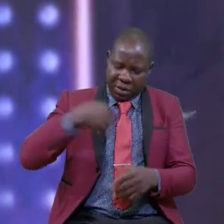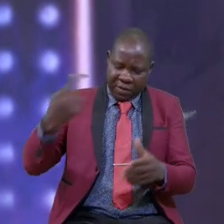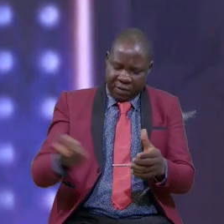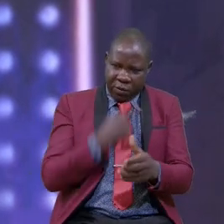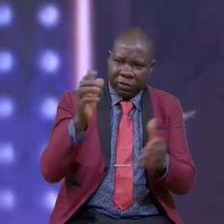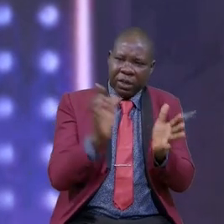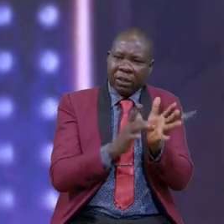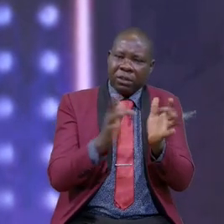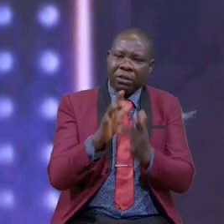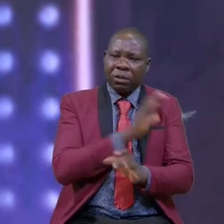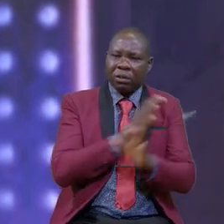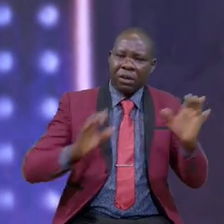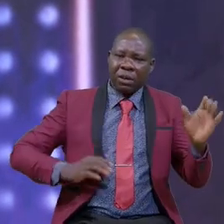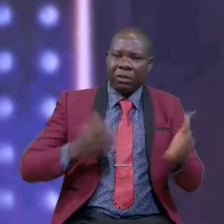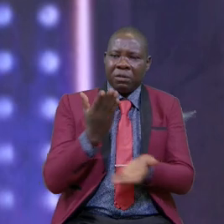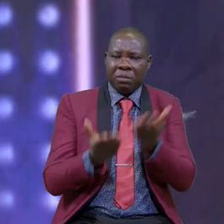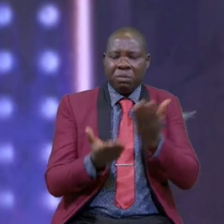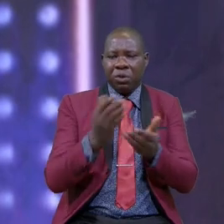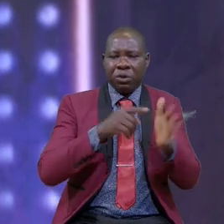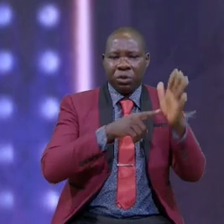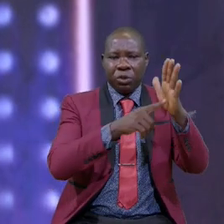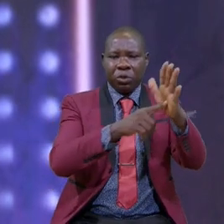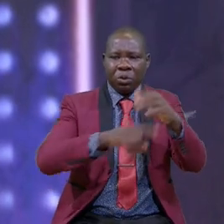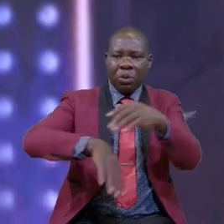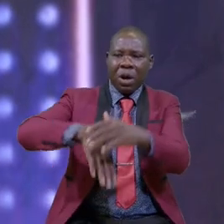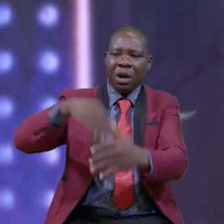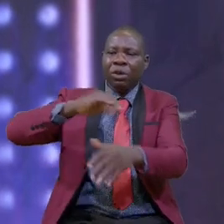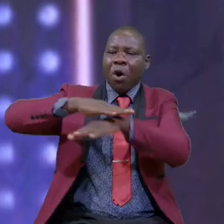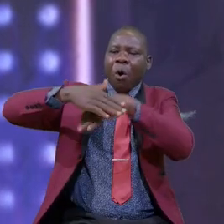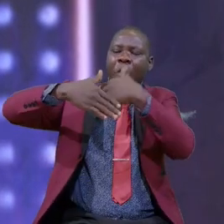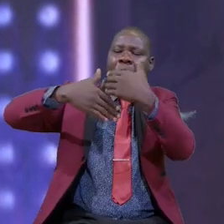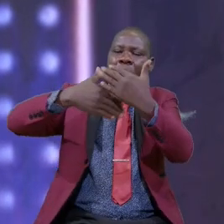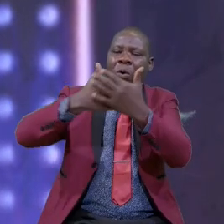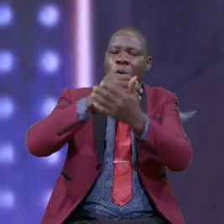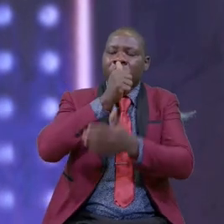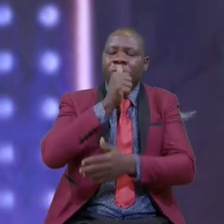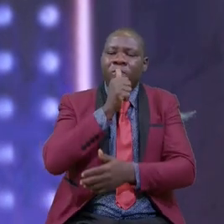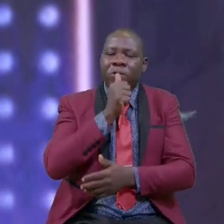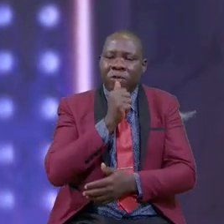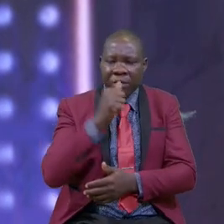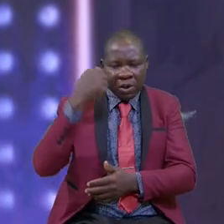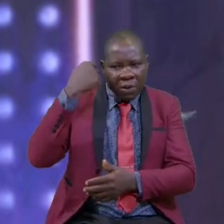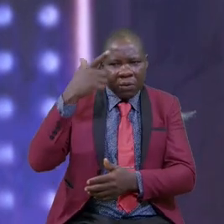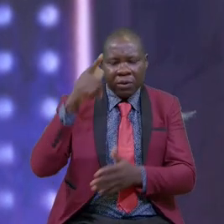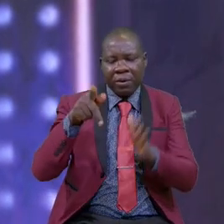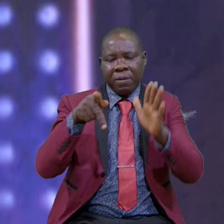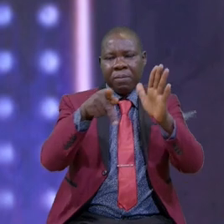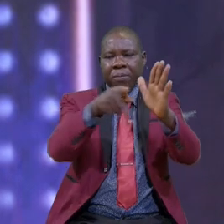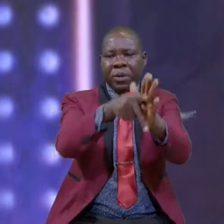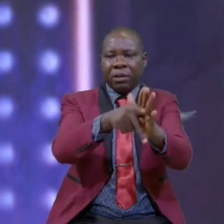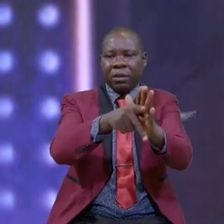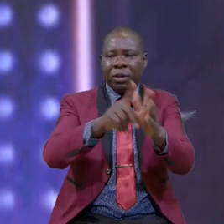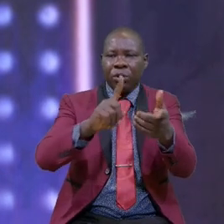le premier toute sa longanimité pour que je servisse d'exemple à ceux